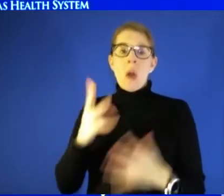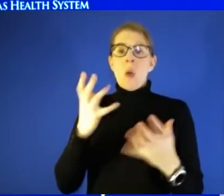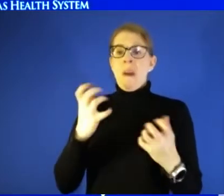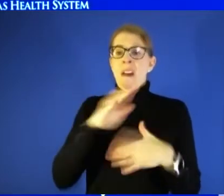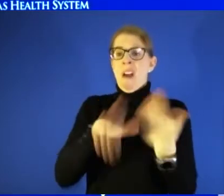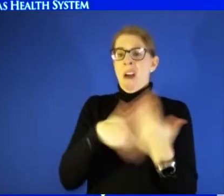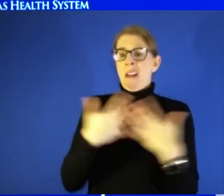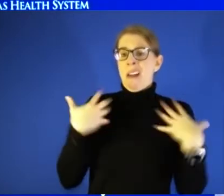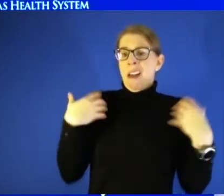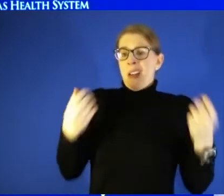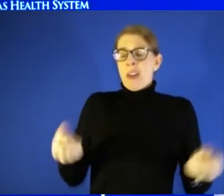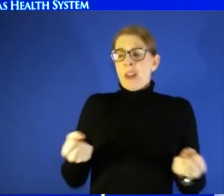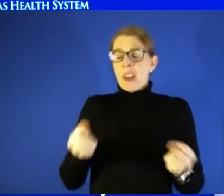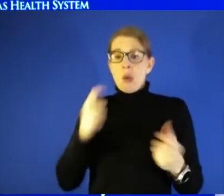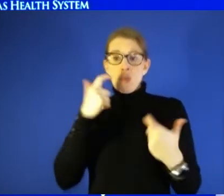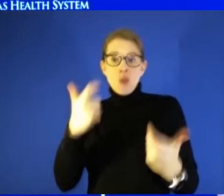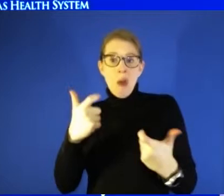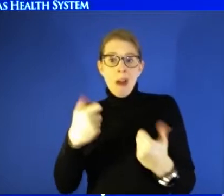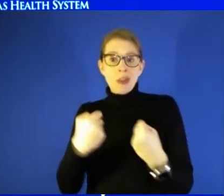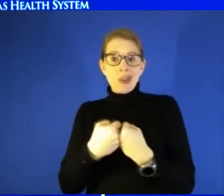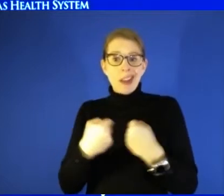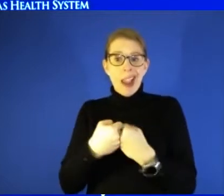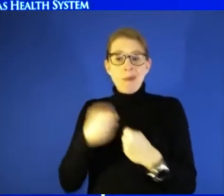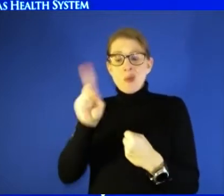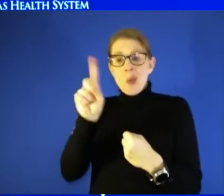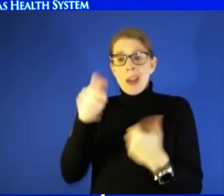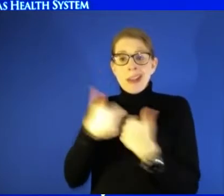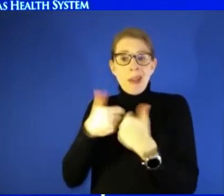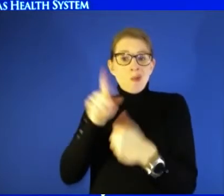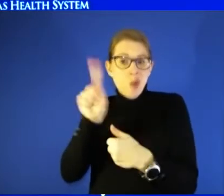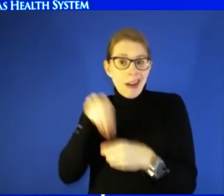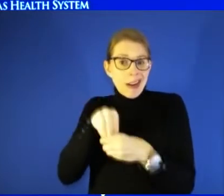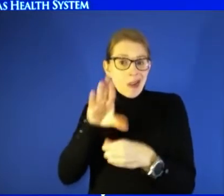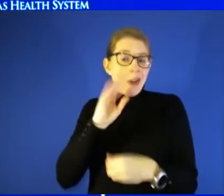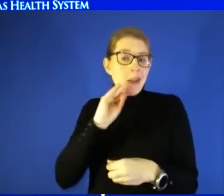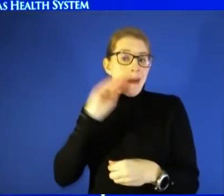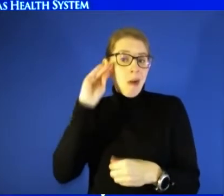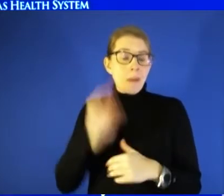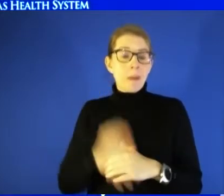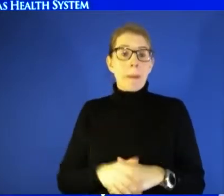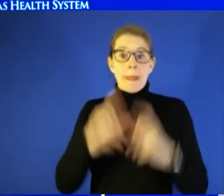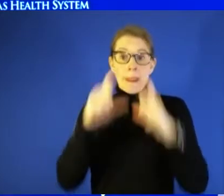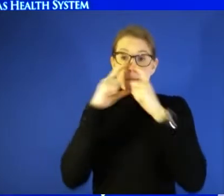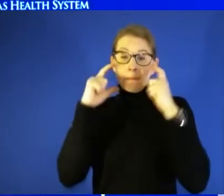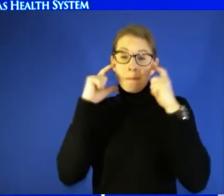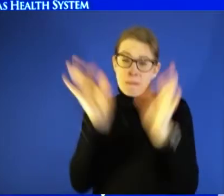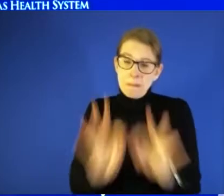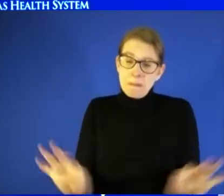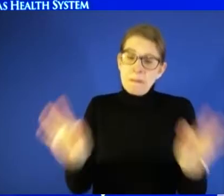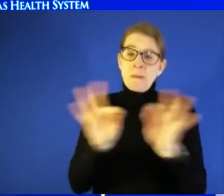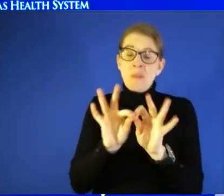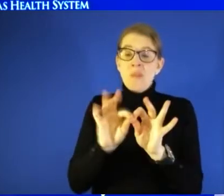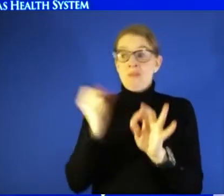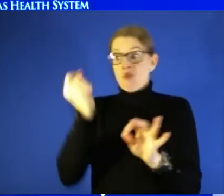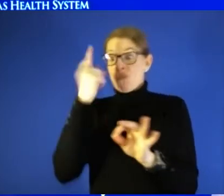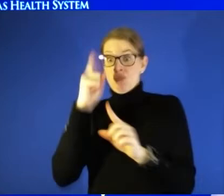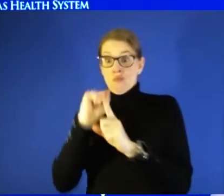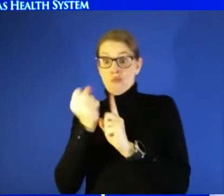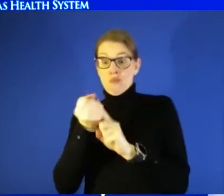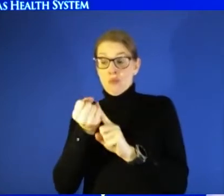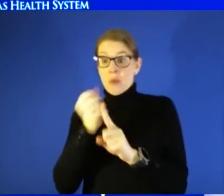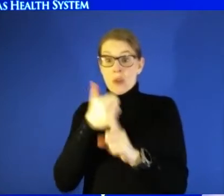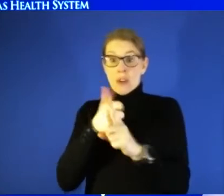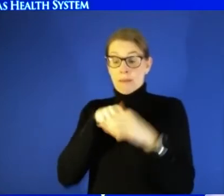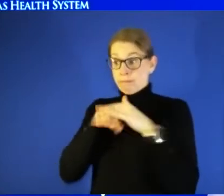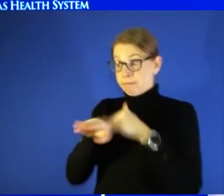their house. So I think it just goes back to those basics again. Masking is extremely important. Understanding those situations that you're in. If you do have to meet and